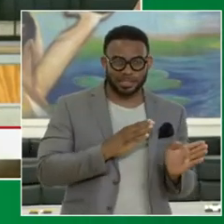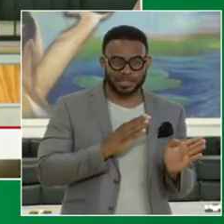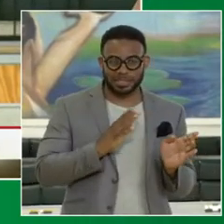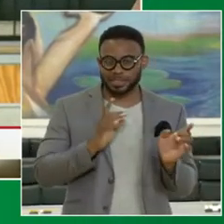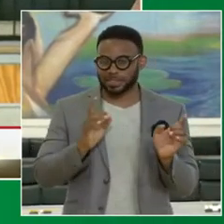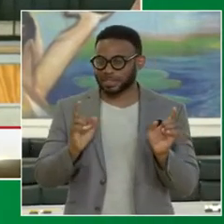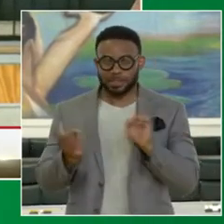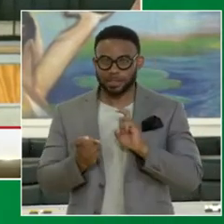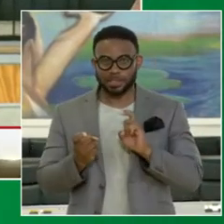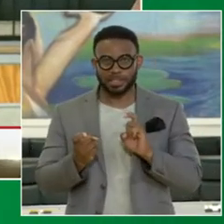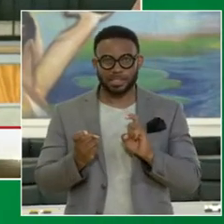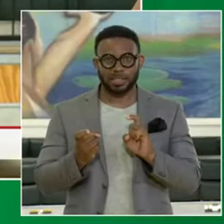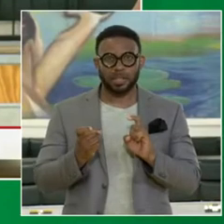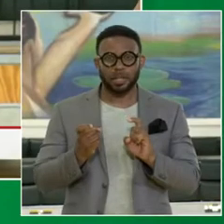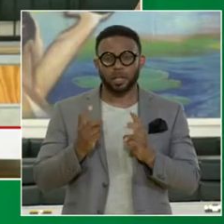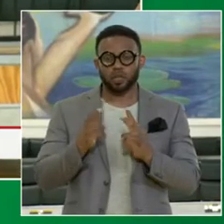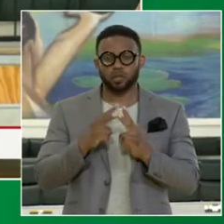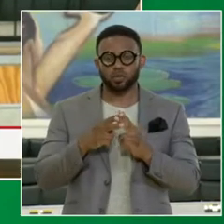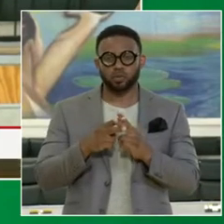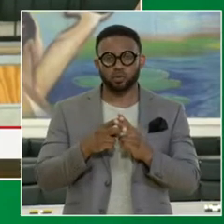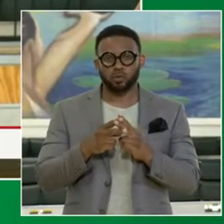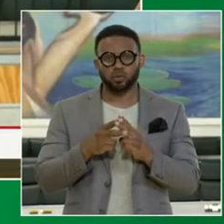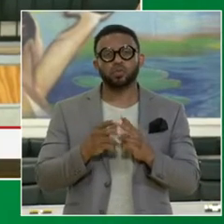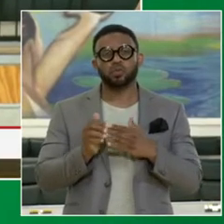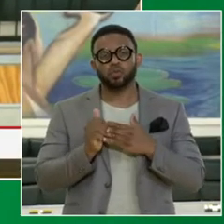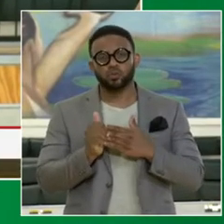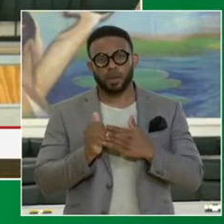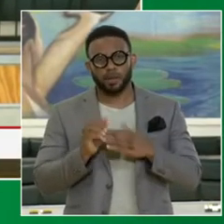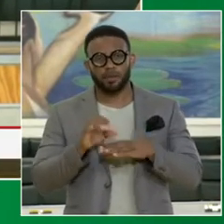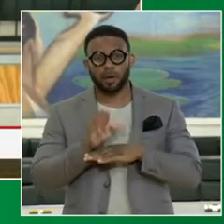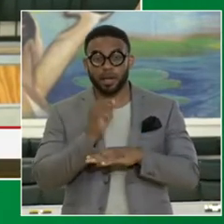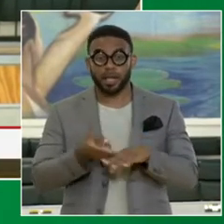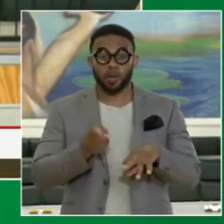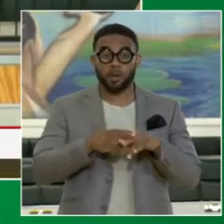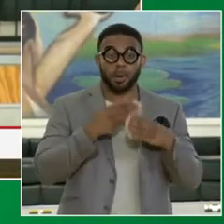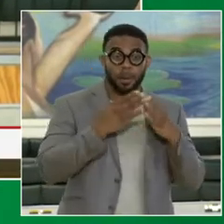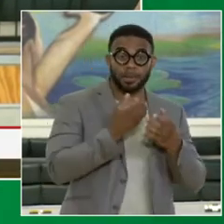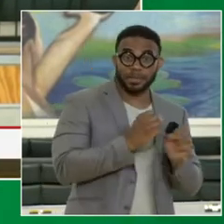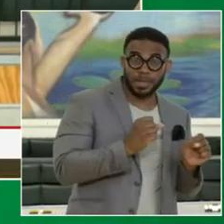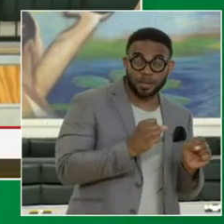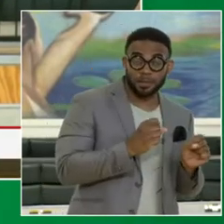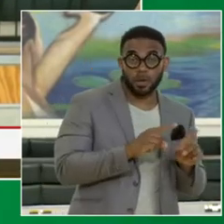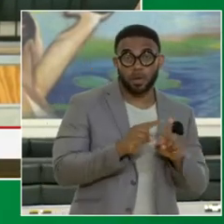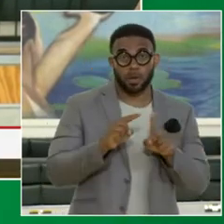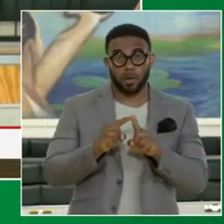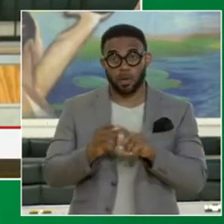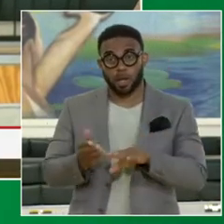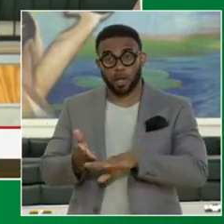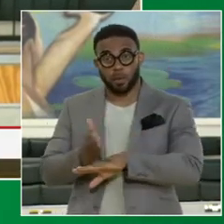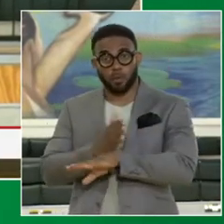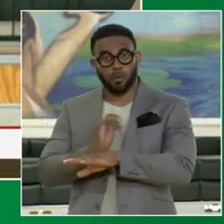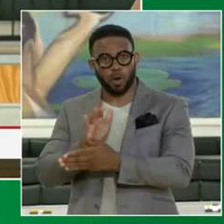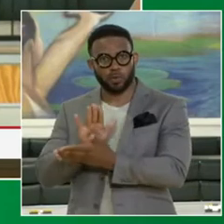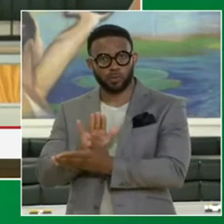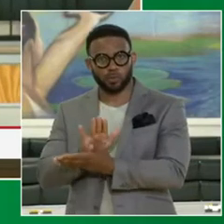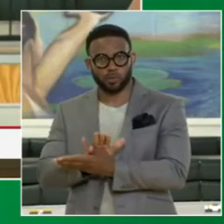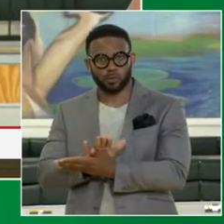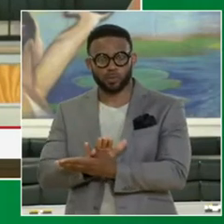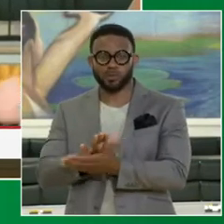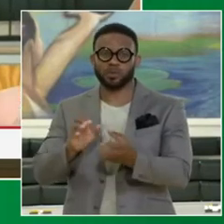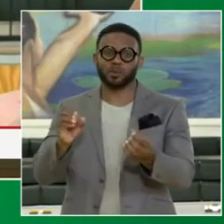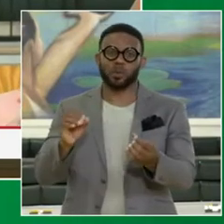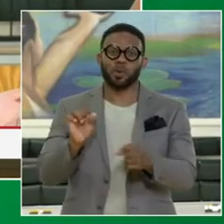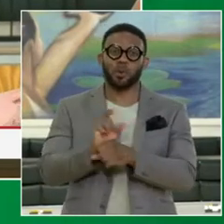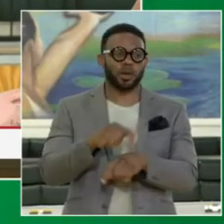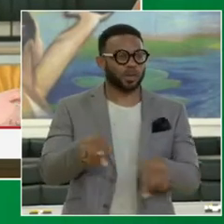the two driving forces behind that are increasing public safety and then also the improvement of our schools. And so